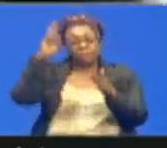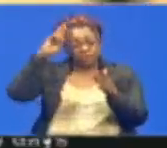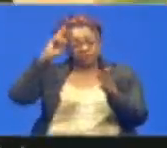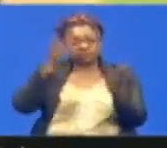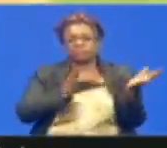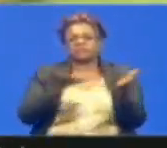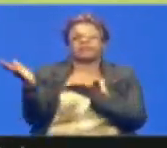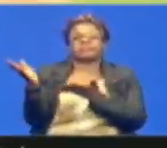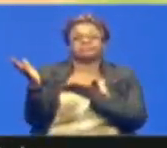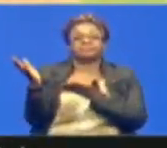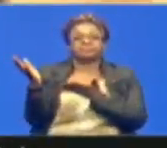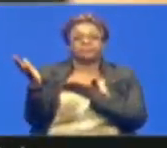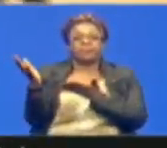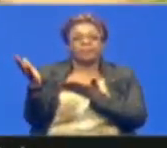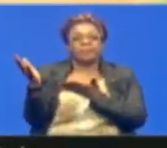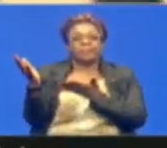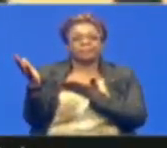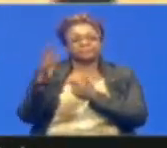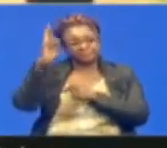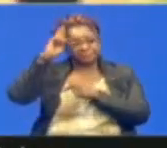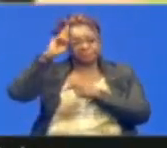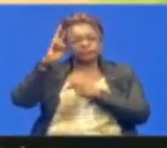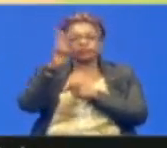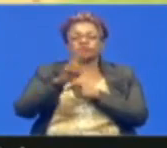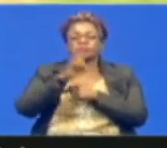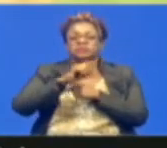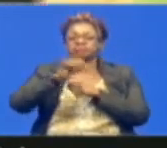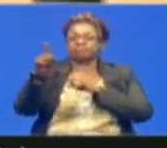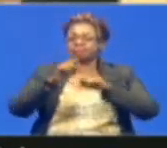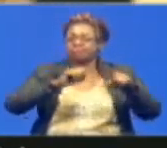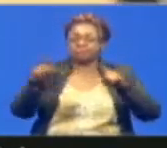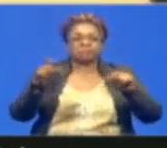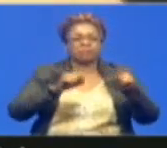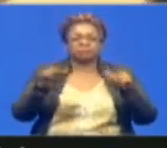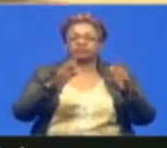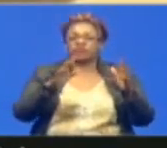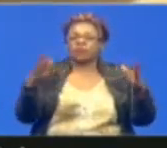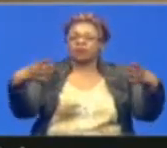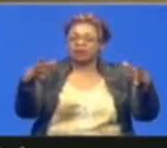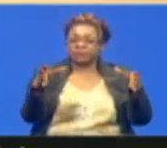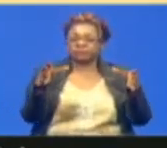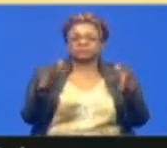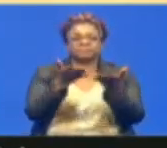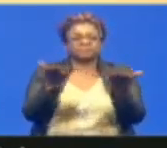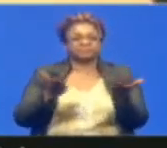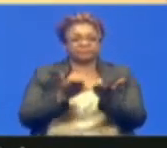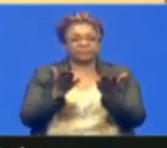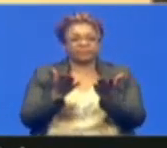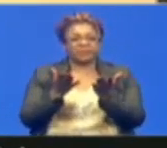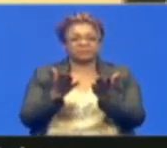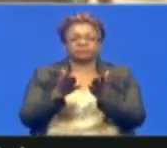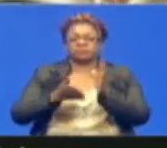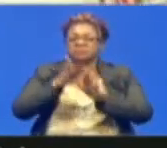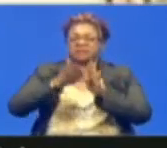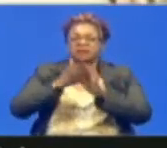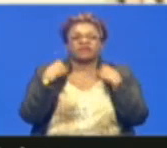him. The police had to use tear gas to disperse the rowdy crowds and whisked the governor into a speeding